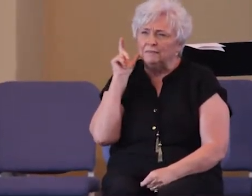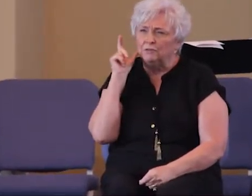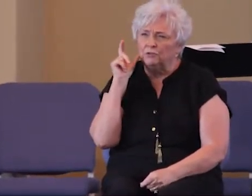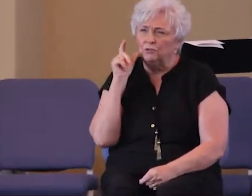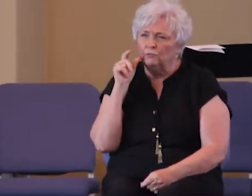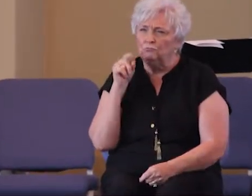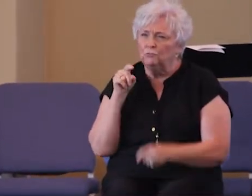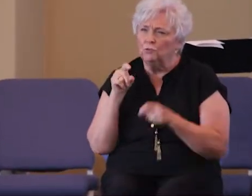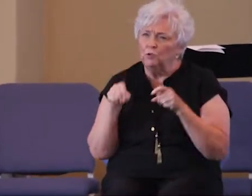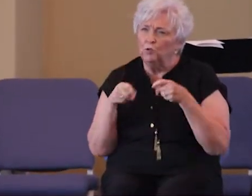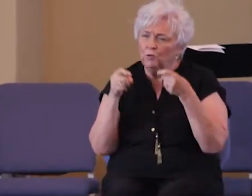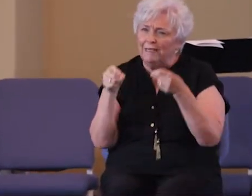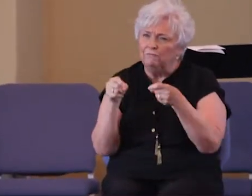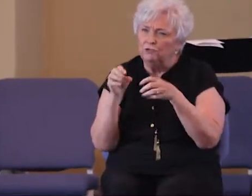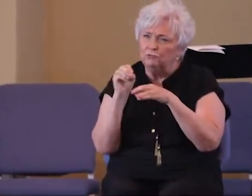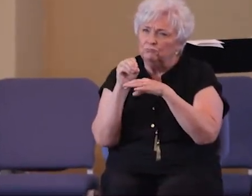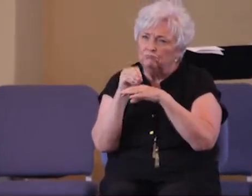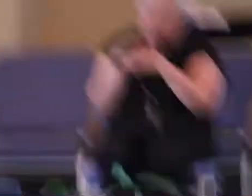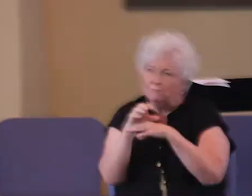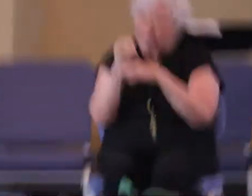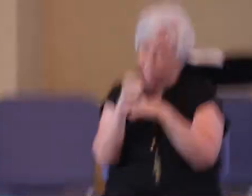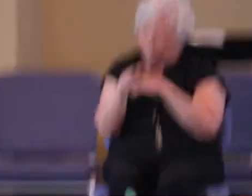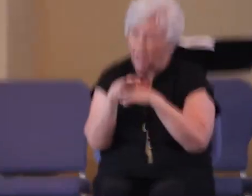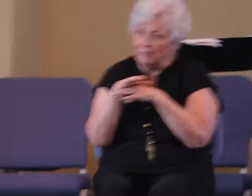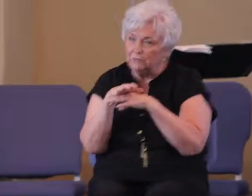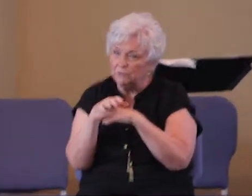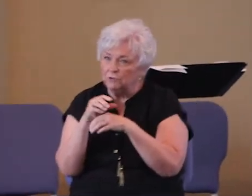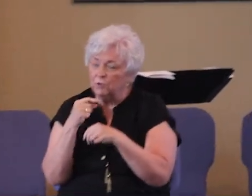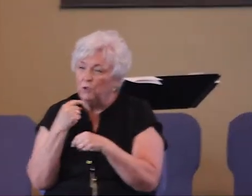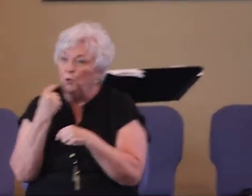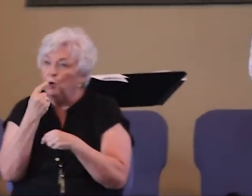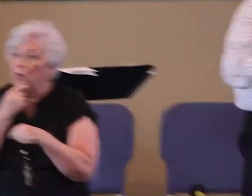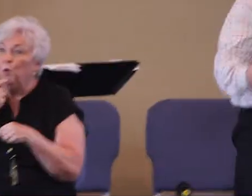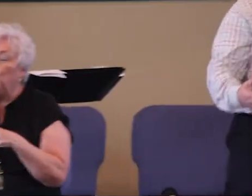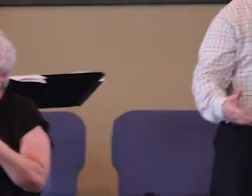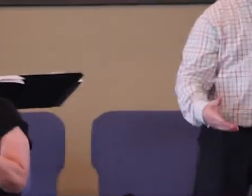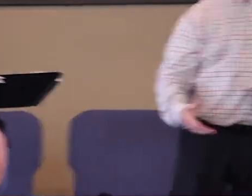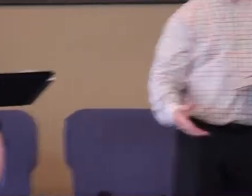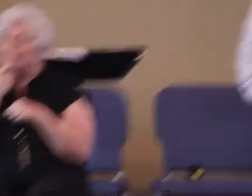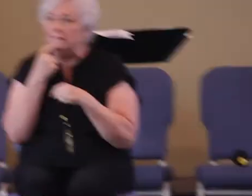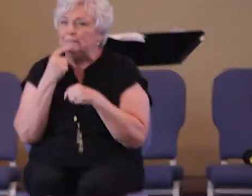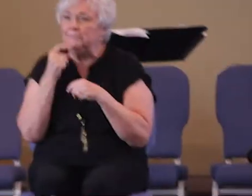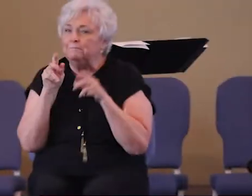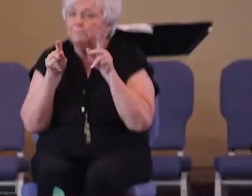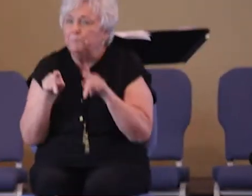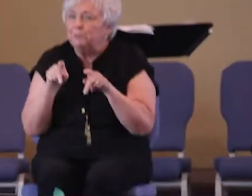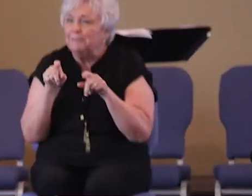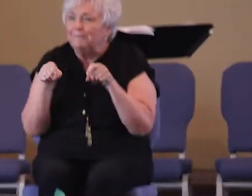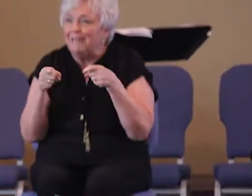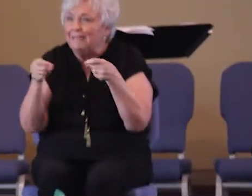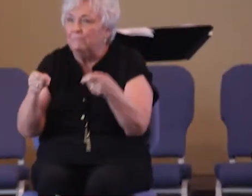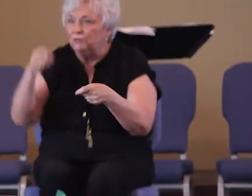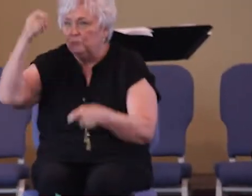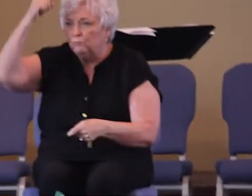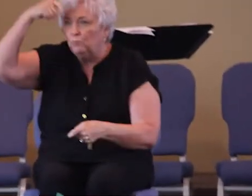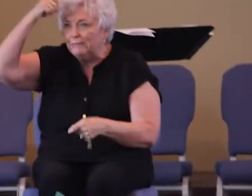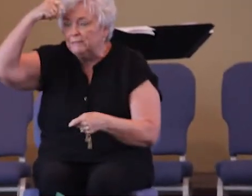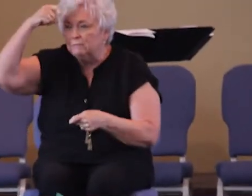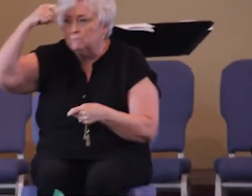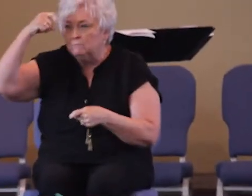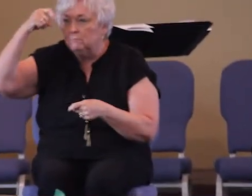Who is your purveyor of wisdom? Your